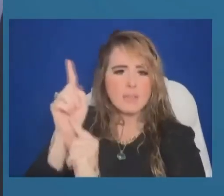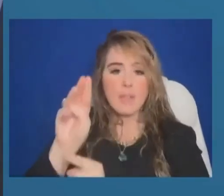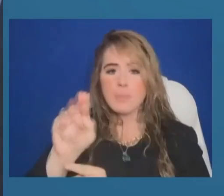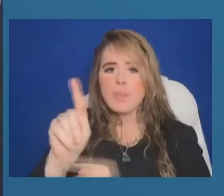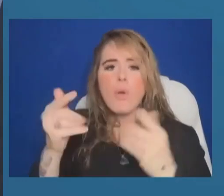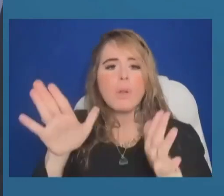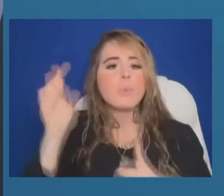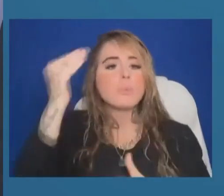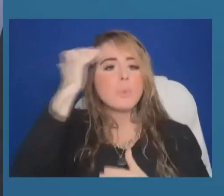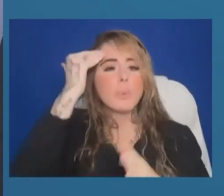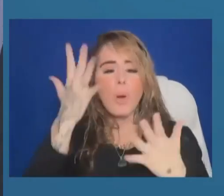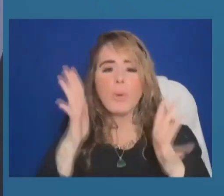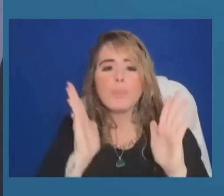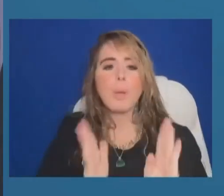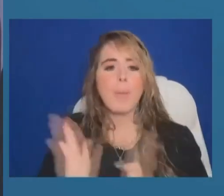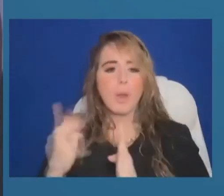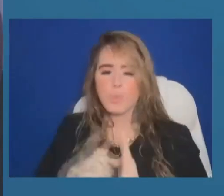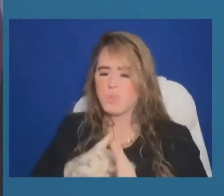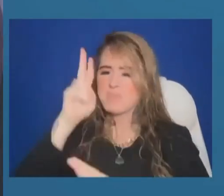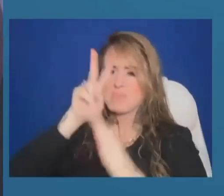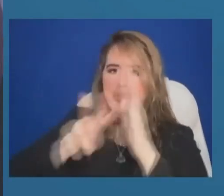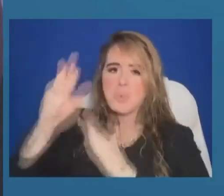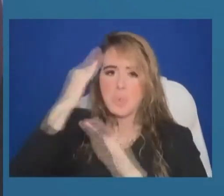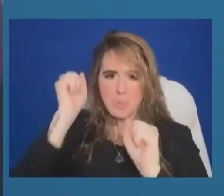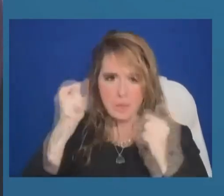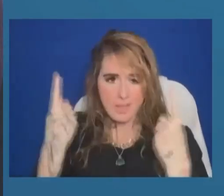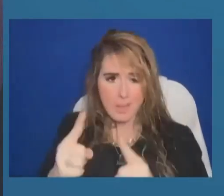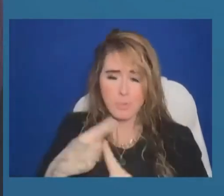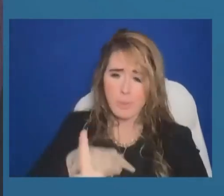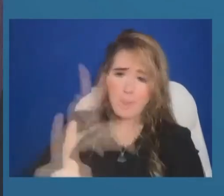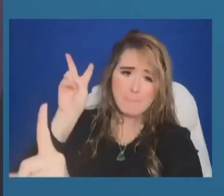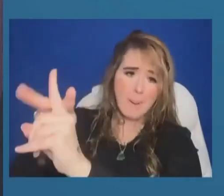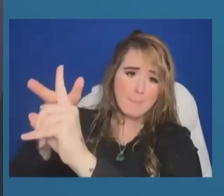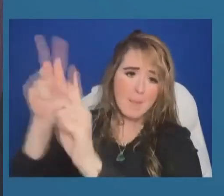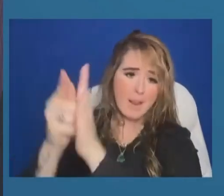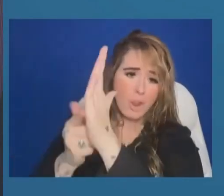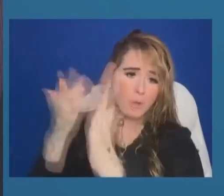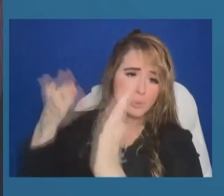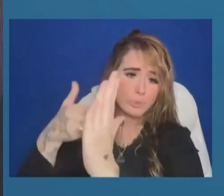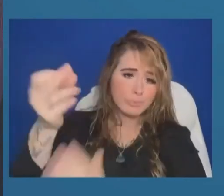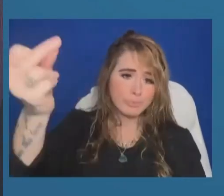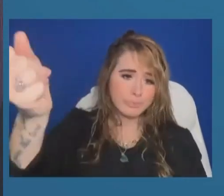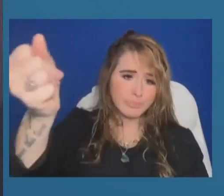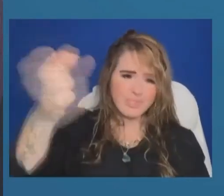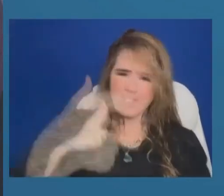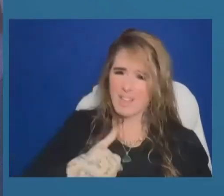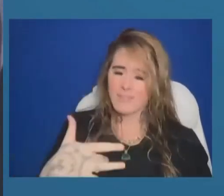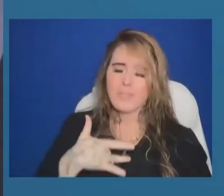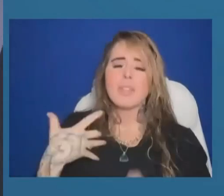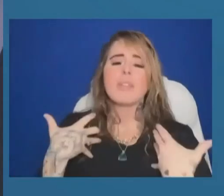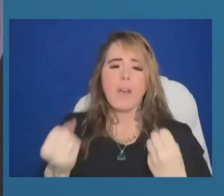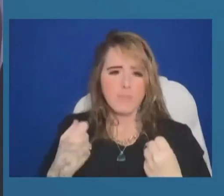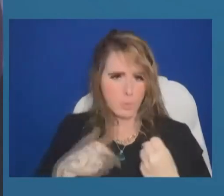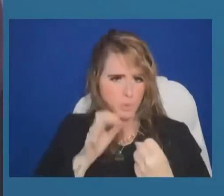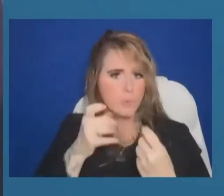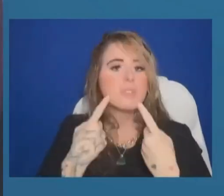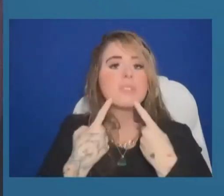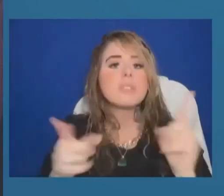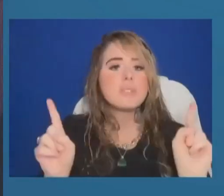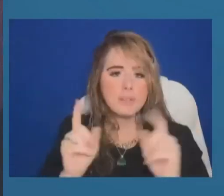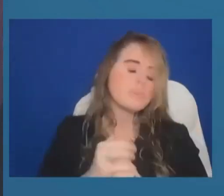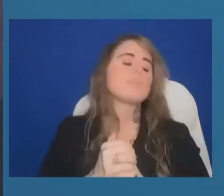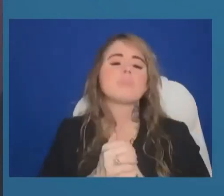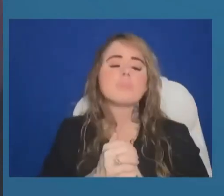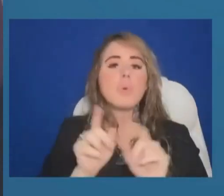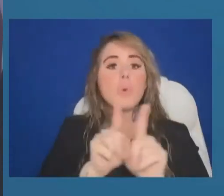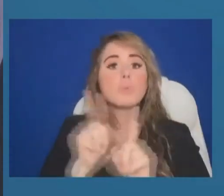come. Filed a lawsuit within minutes. I'm very confident we'll be successful. And I also want to